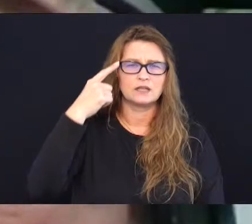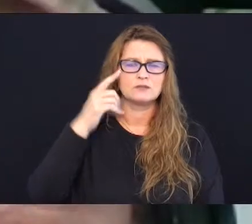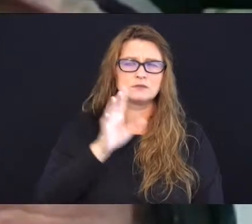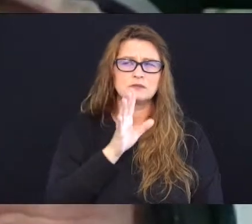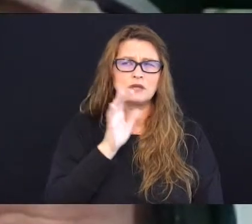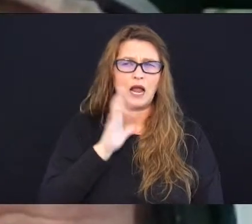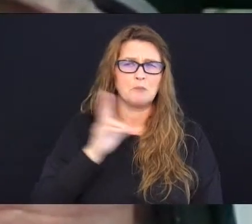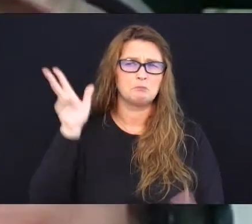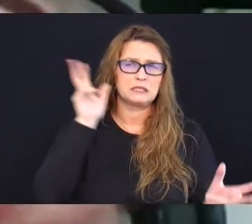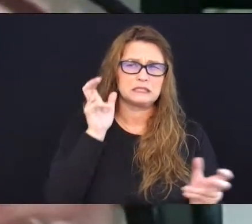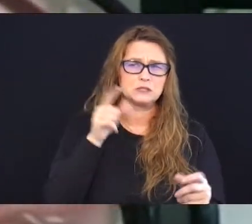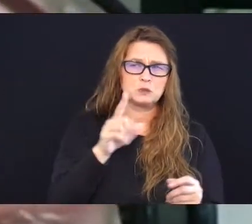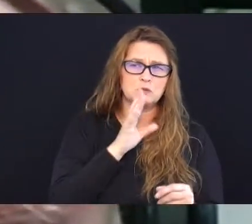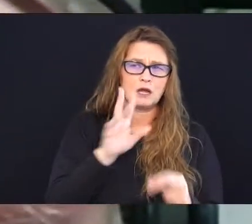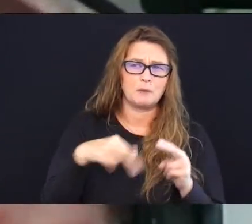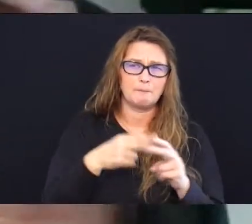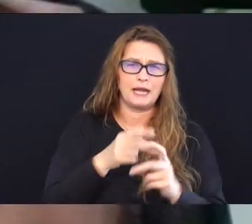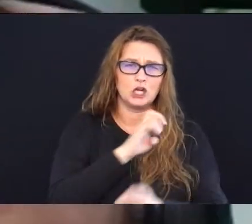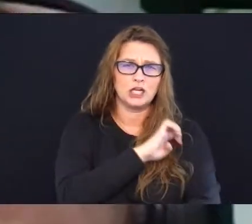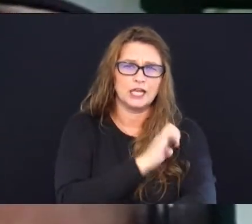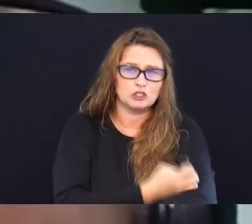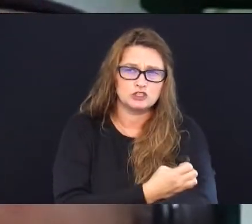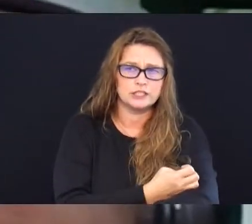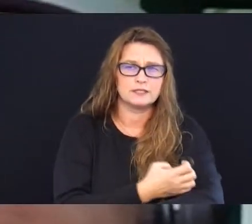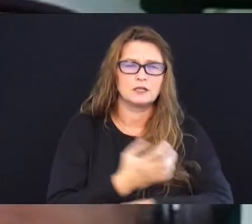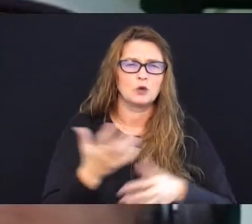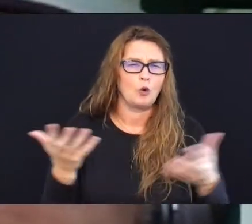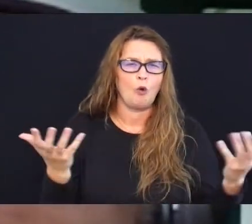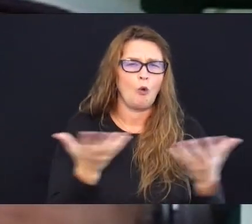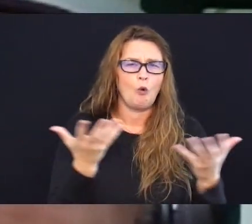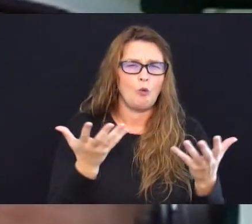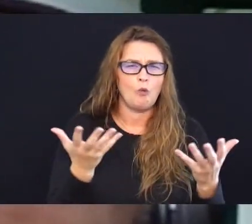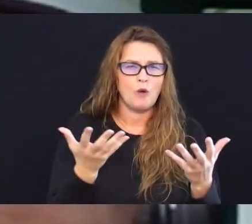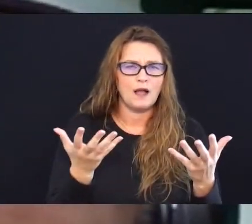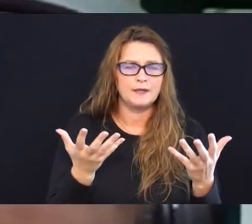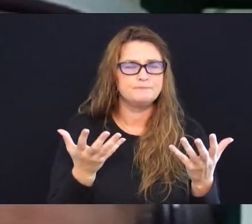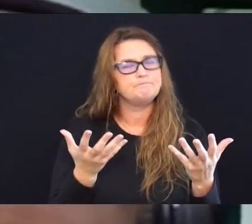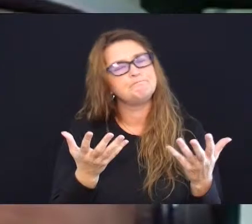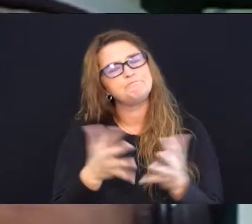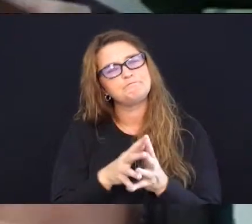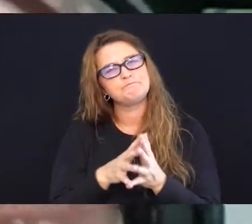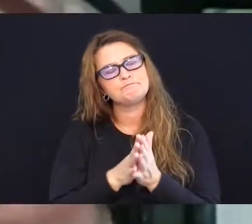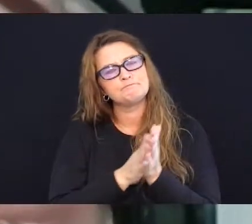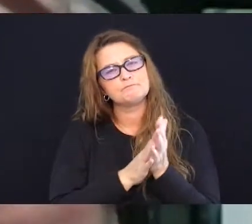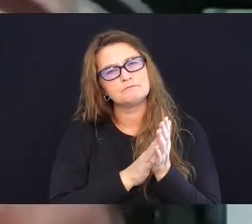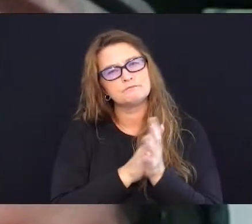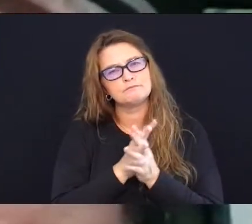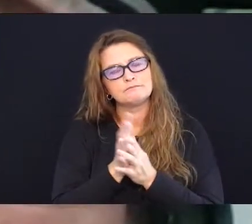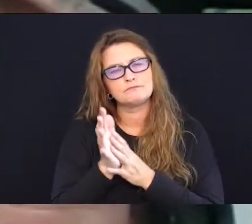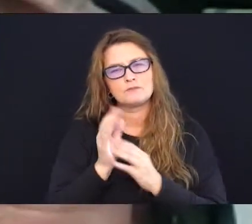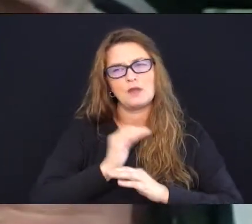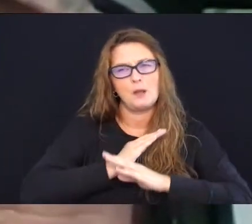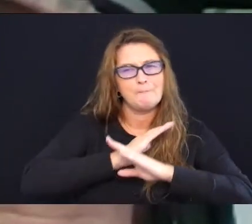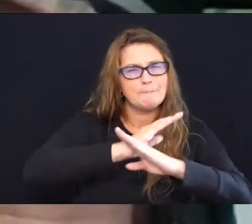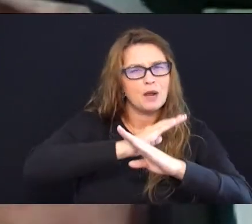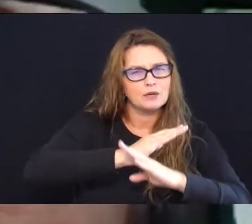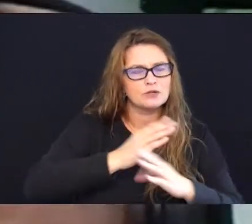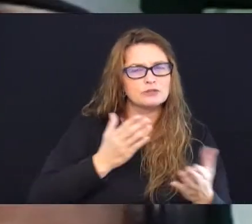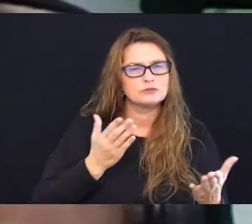in West Virginia. What roadblocks are there or obstacles to